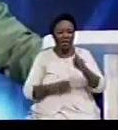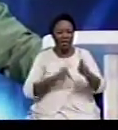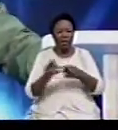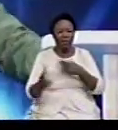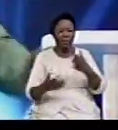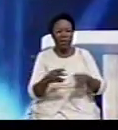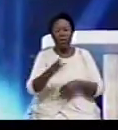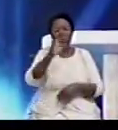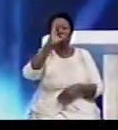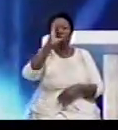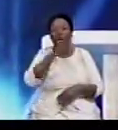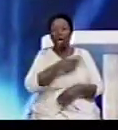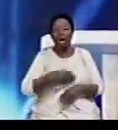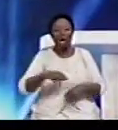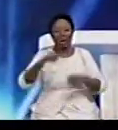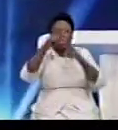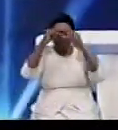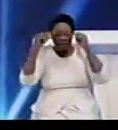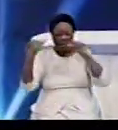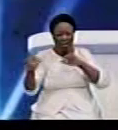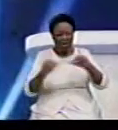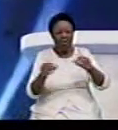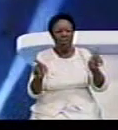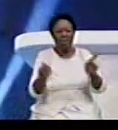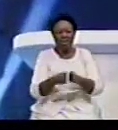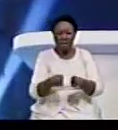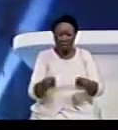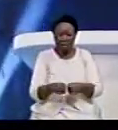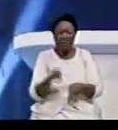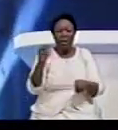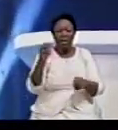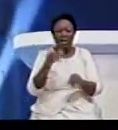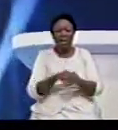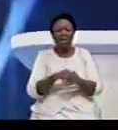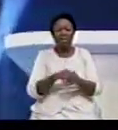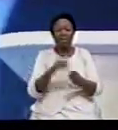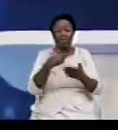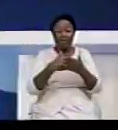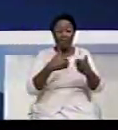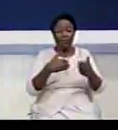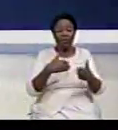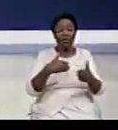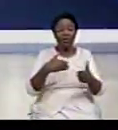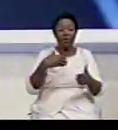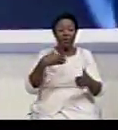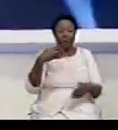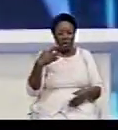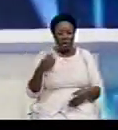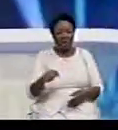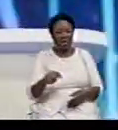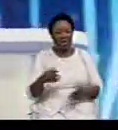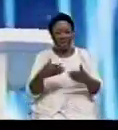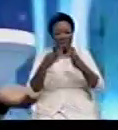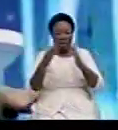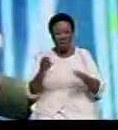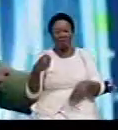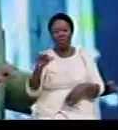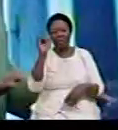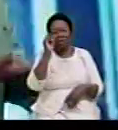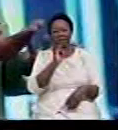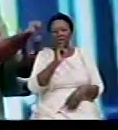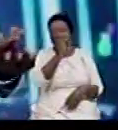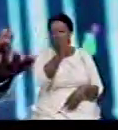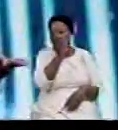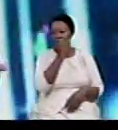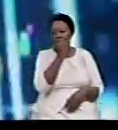drink. And Moses did so in the sight of the elders of Israel.